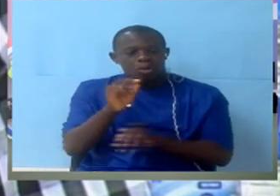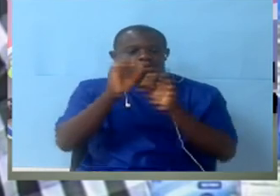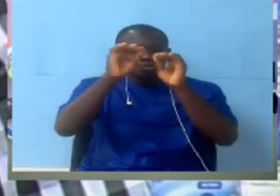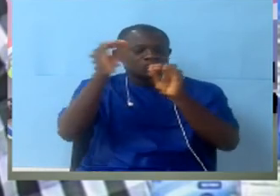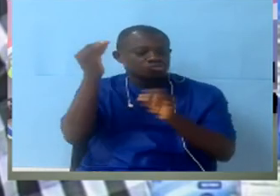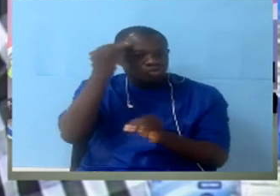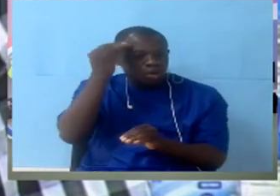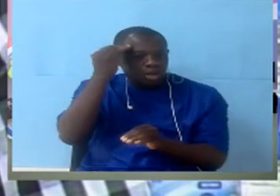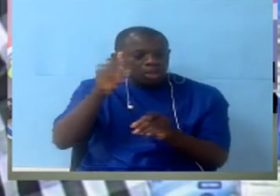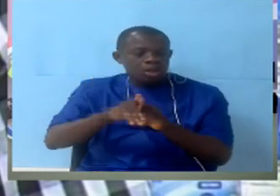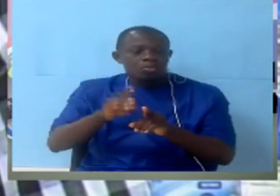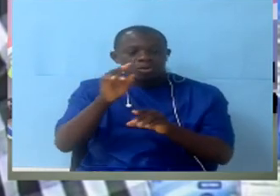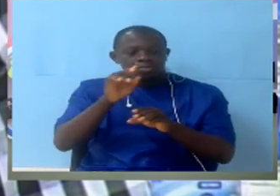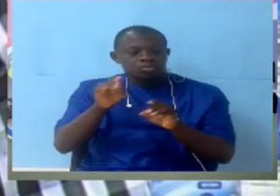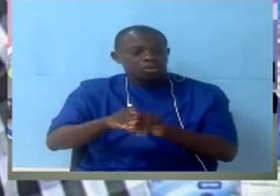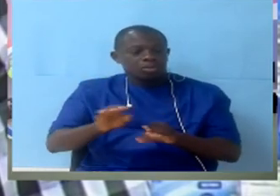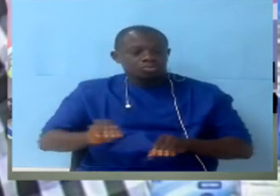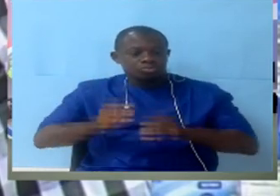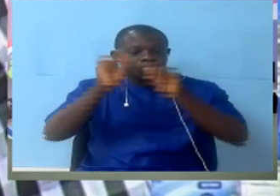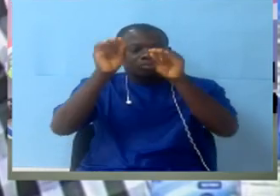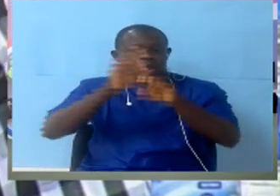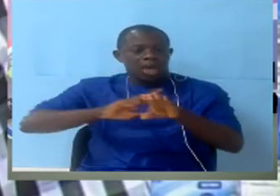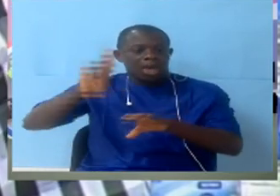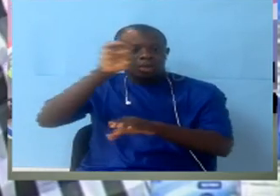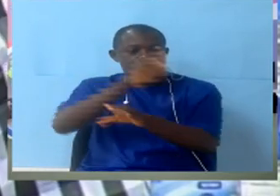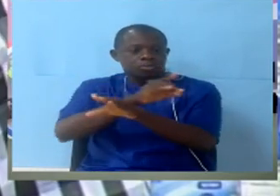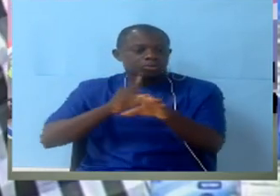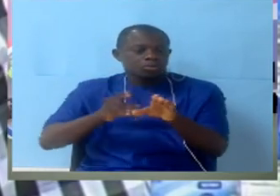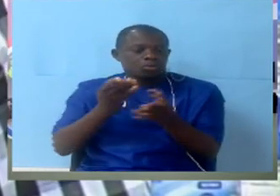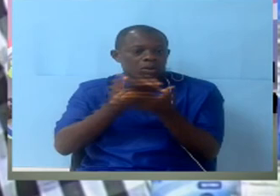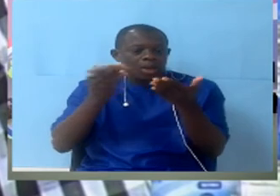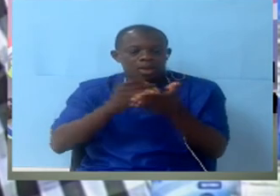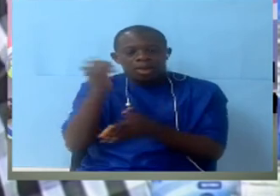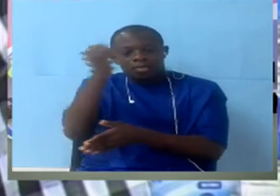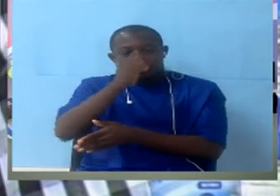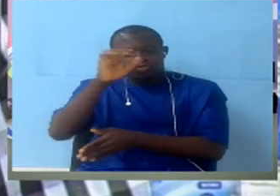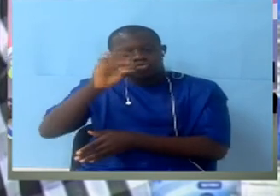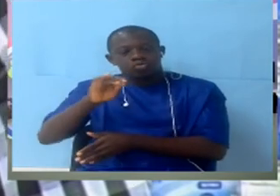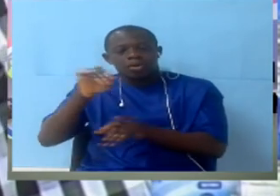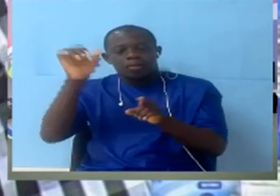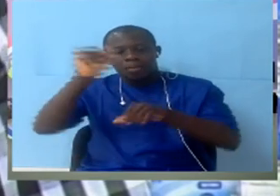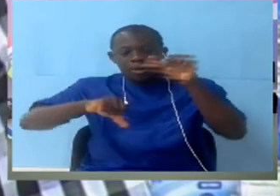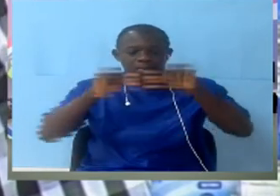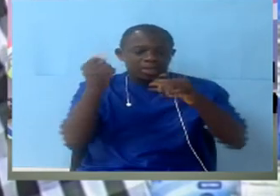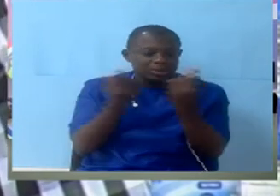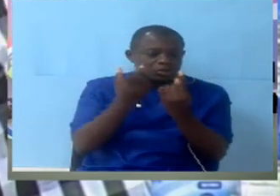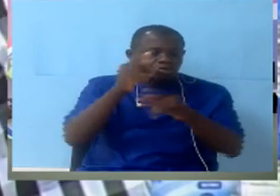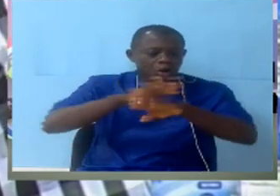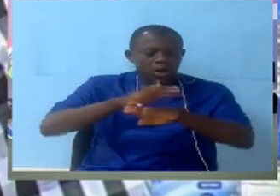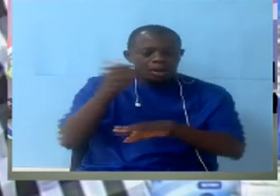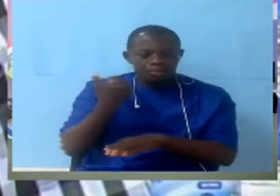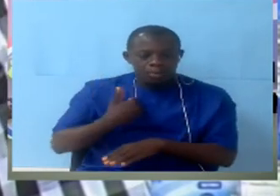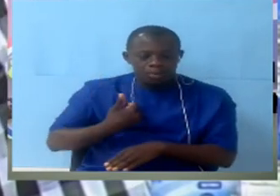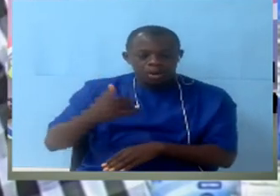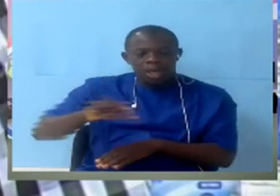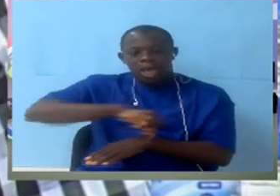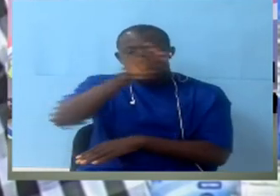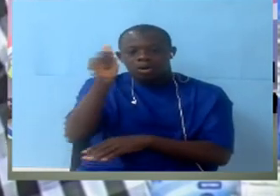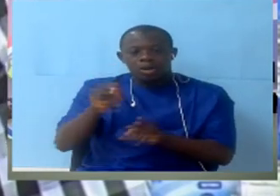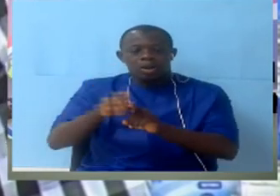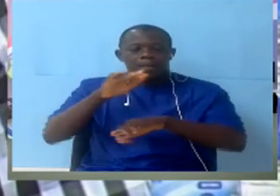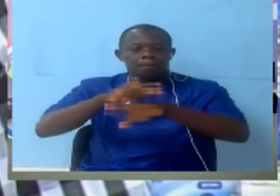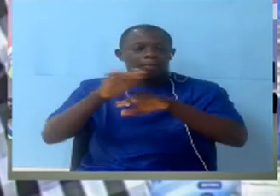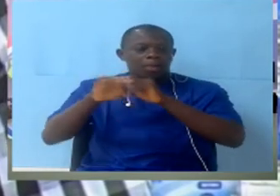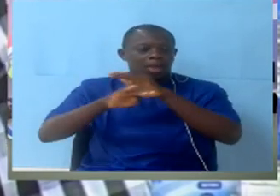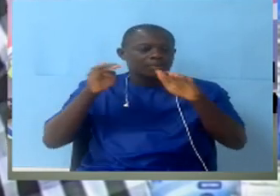were promoted to higher positions because they were doing some bad things to people. On behalf